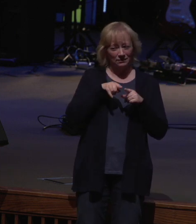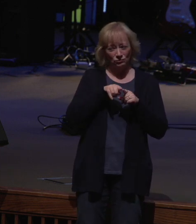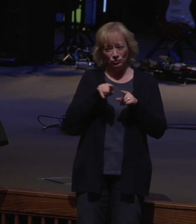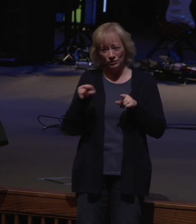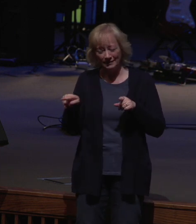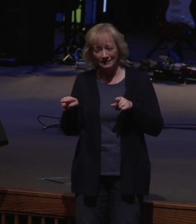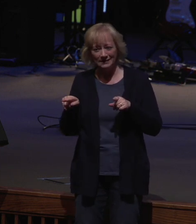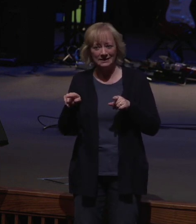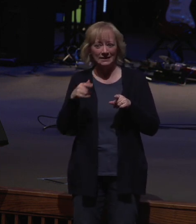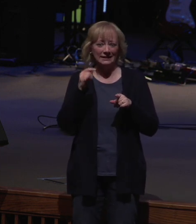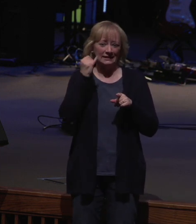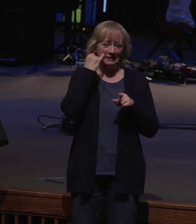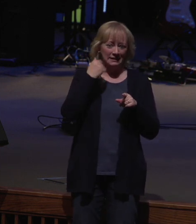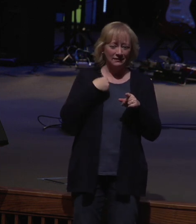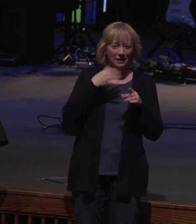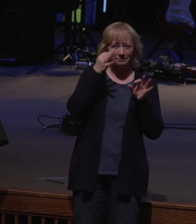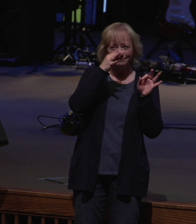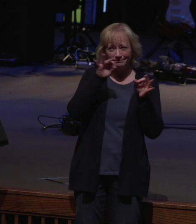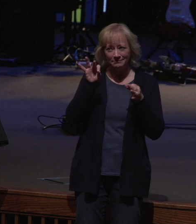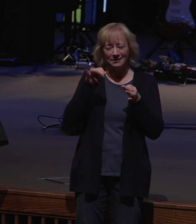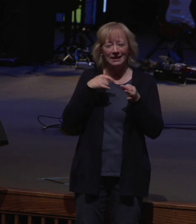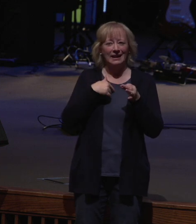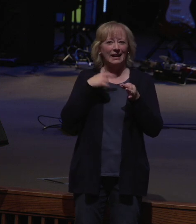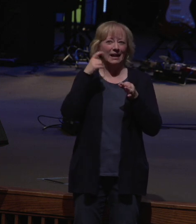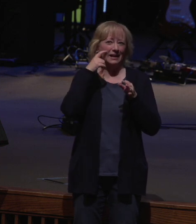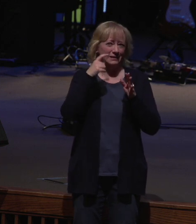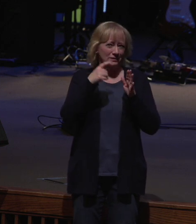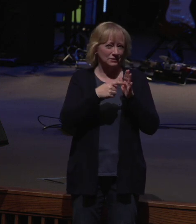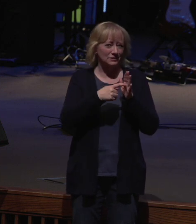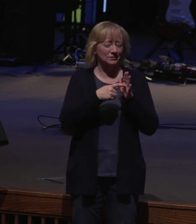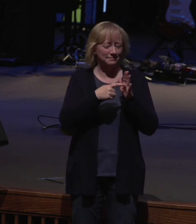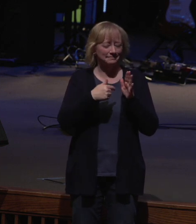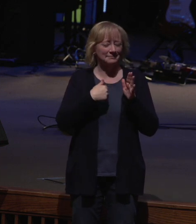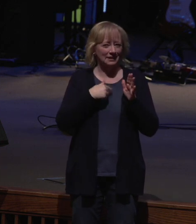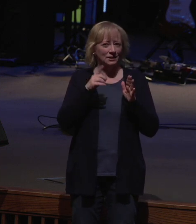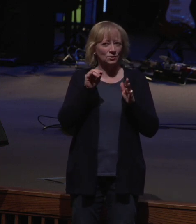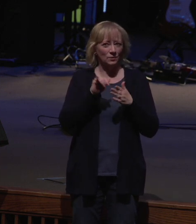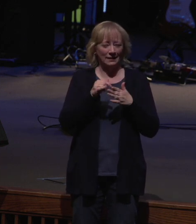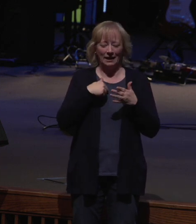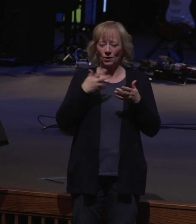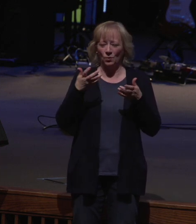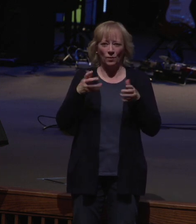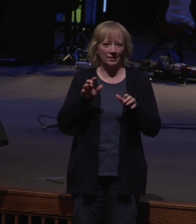I've swayed. I've seen it. I recognize it. I don't want it.